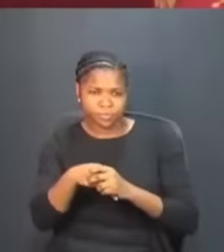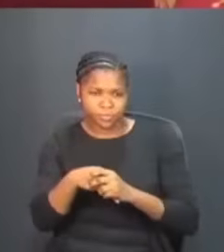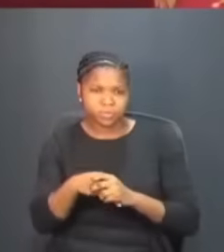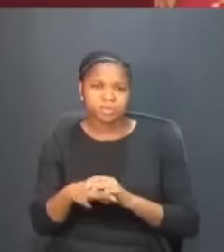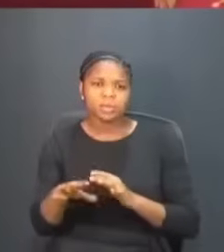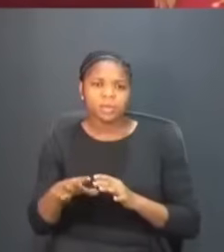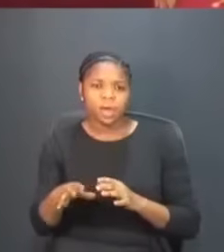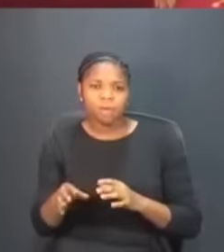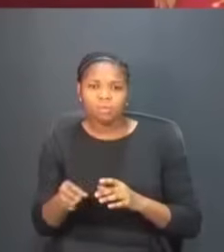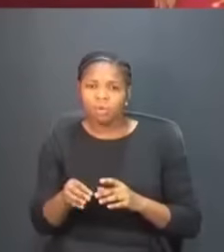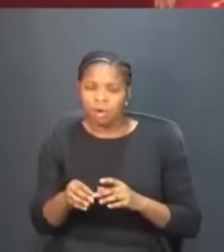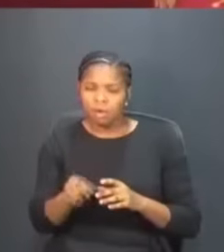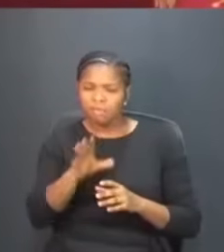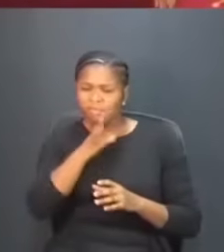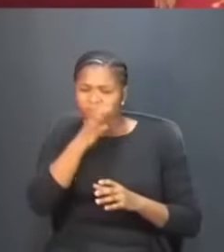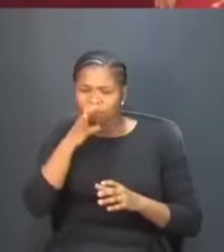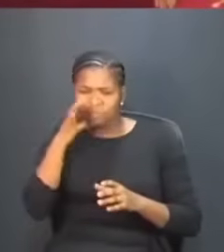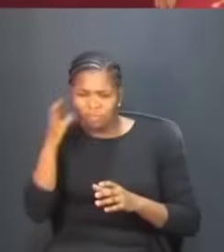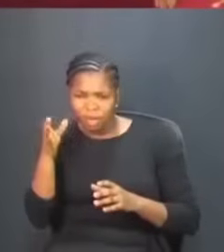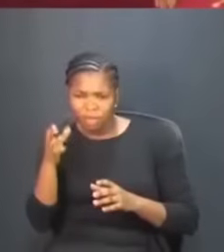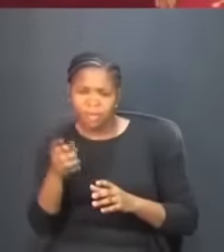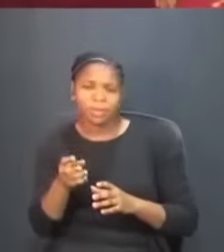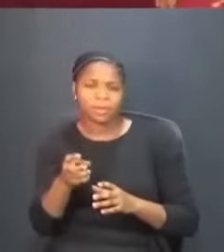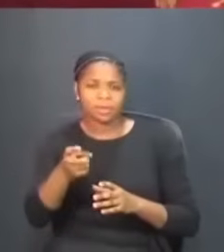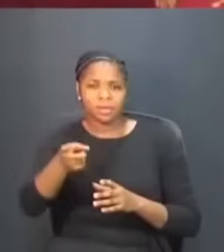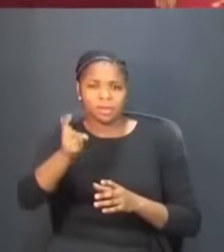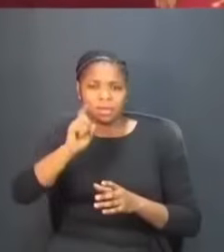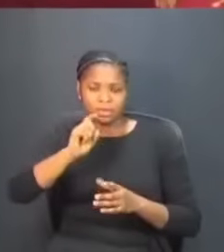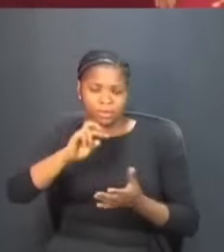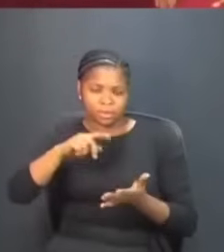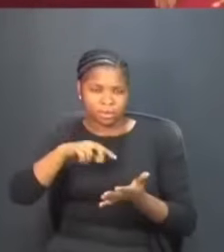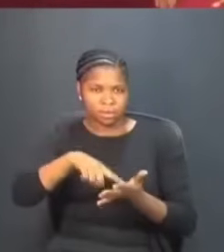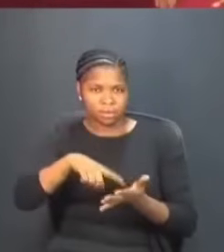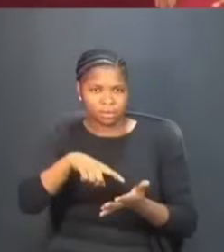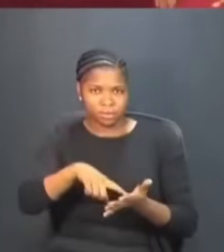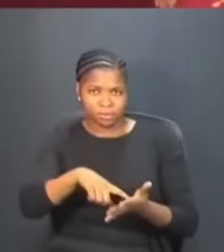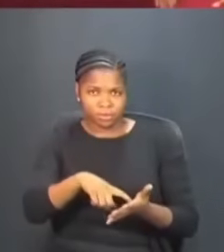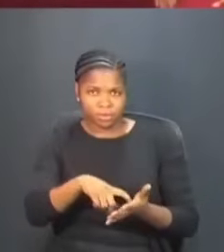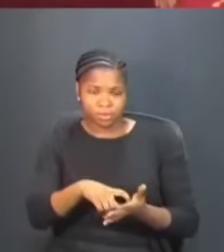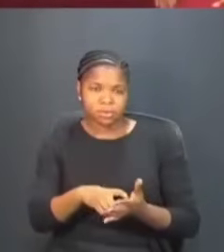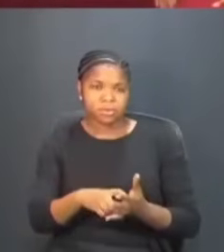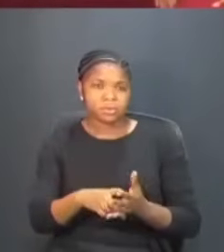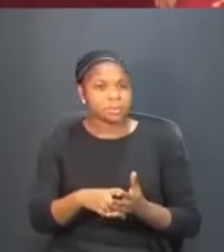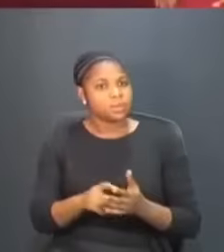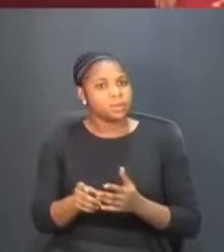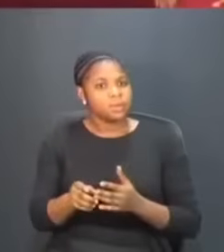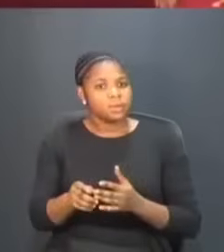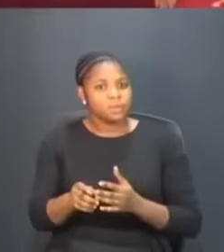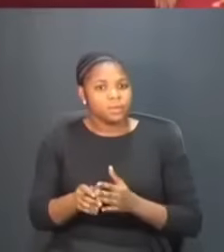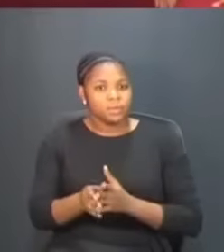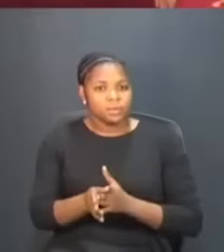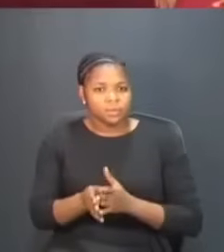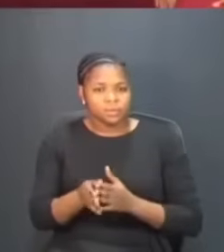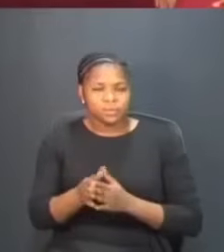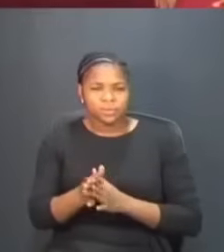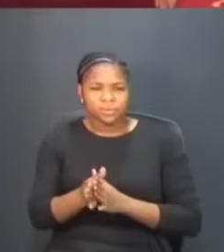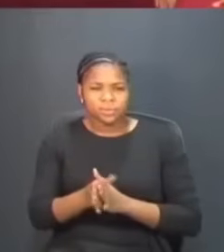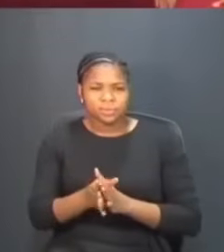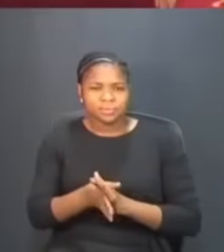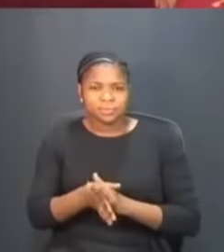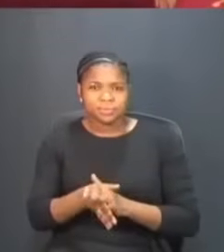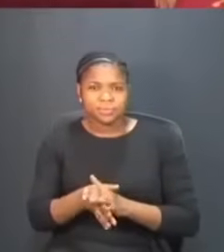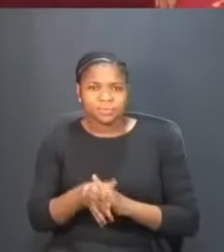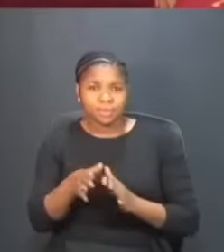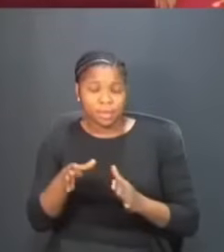hectares of new oil palm plantations, creating over 250,000 direct and indirect jobs across the value chain,